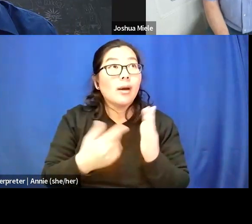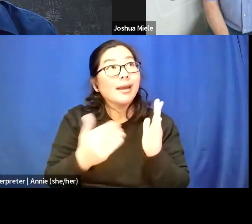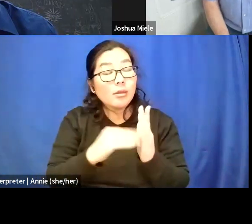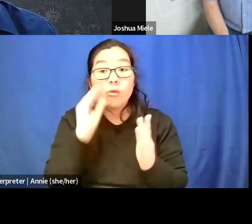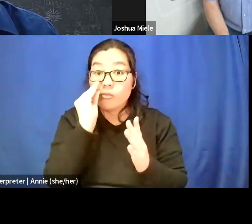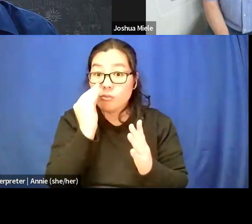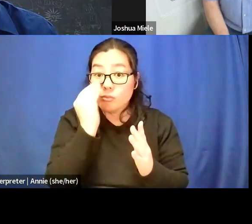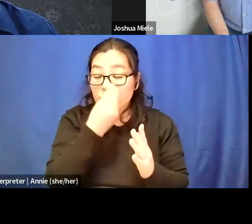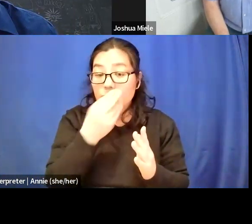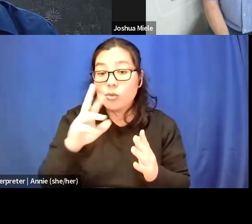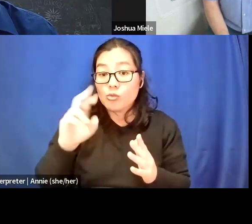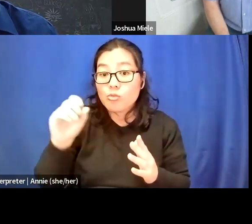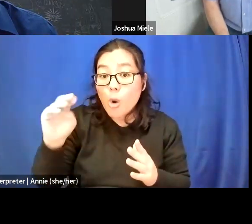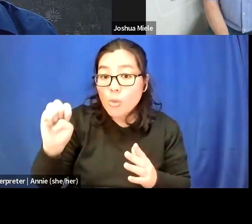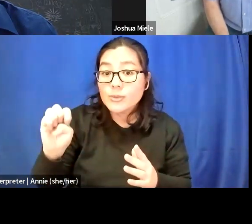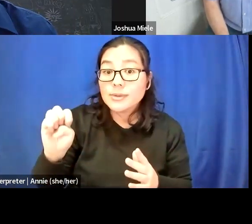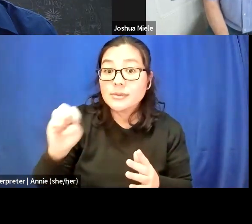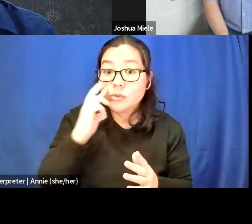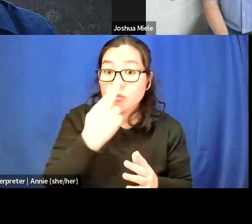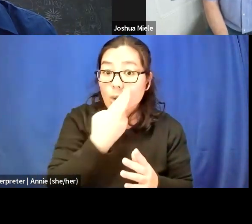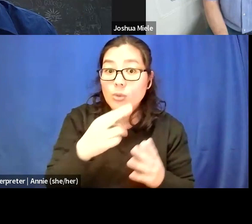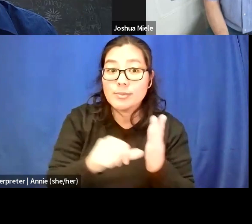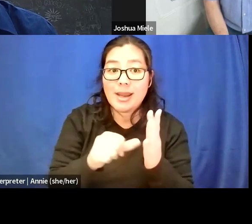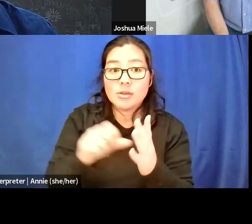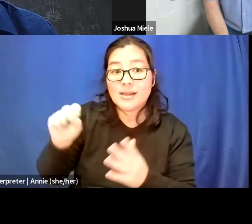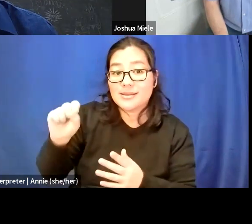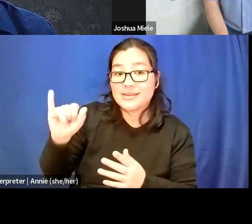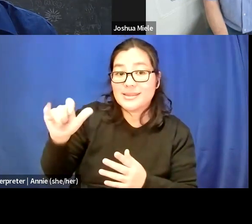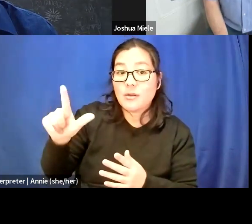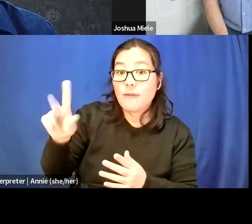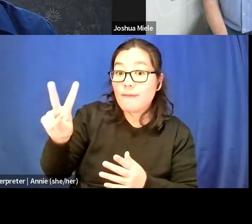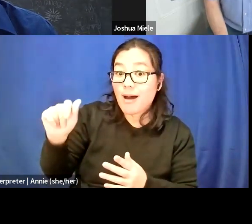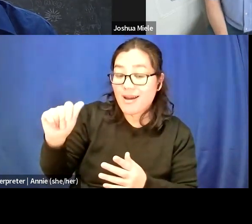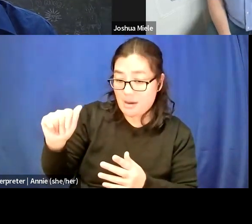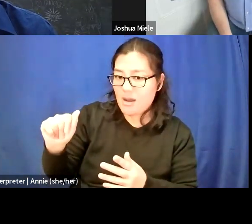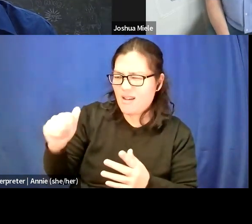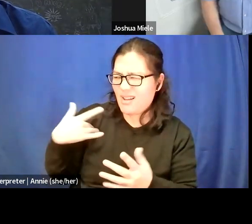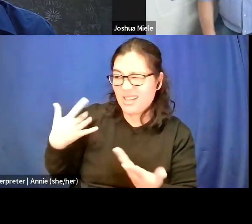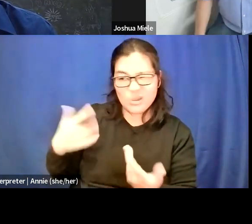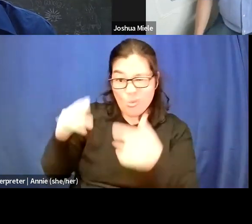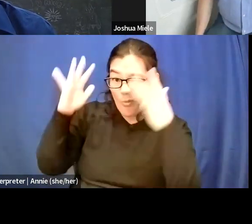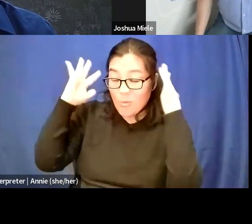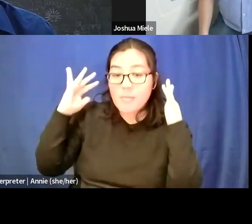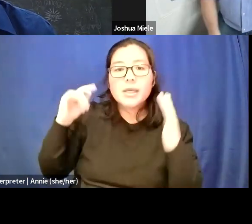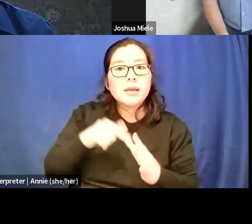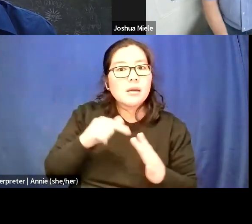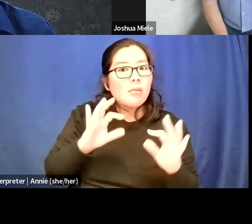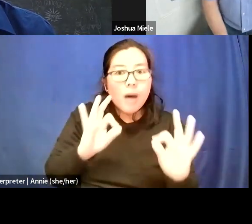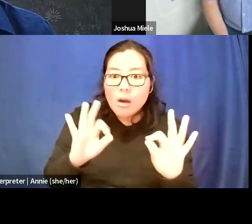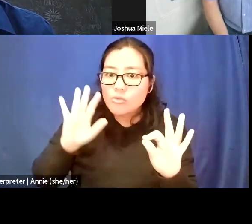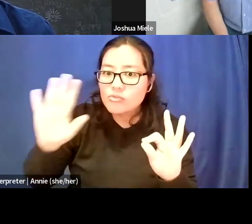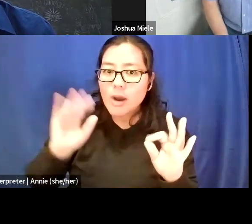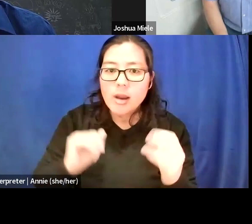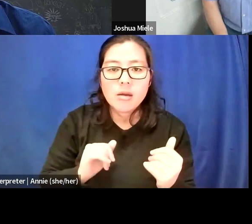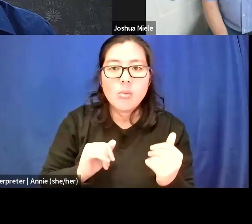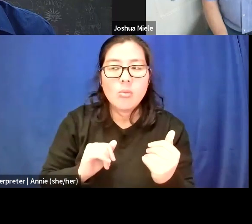rose page that Silvana found sort of a little overwhelming, I think would be a really great way to